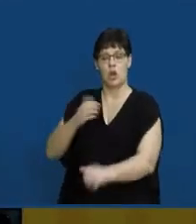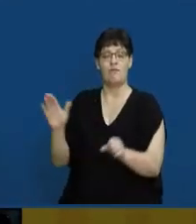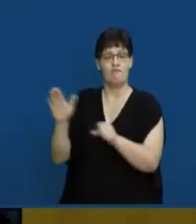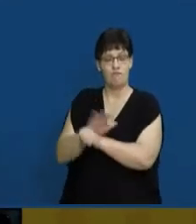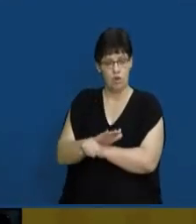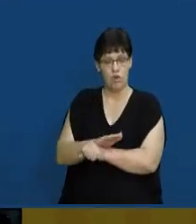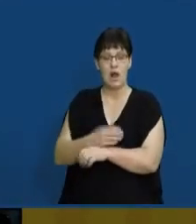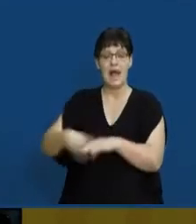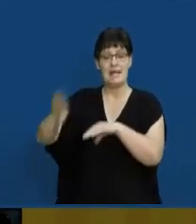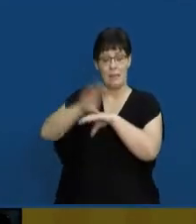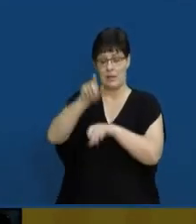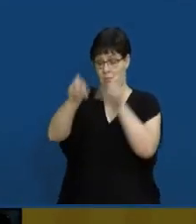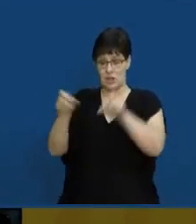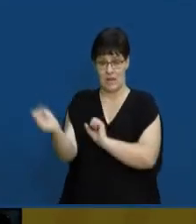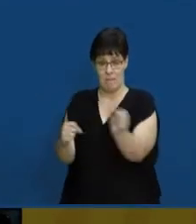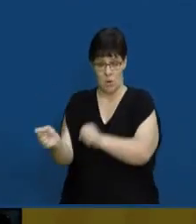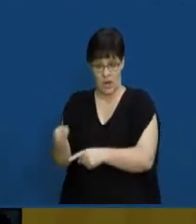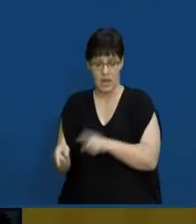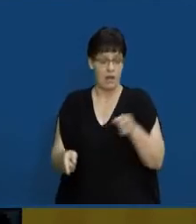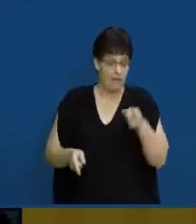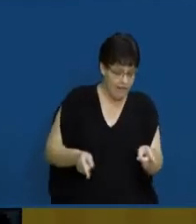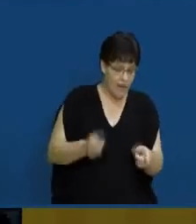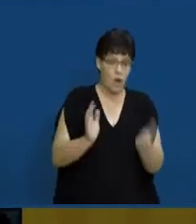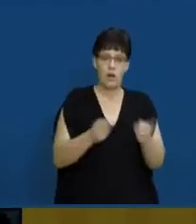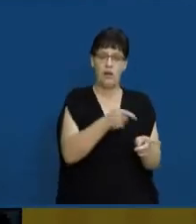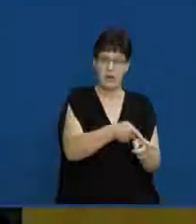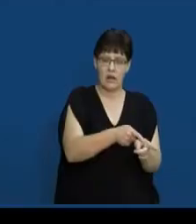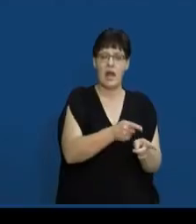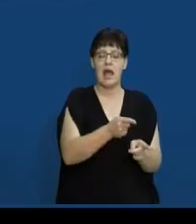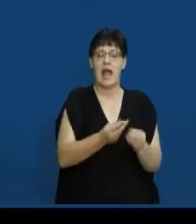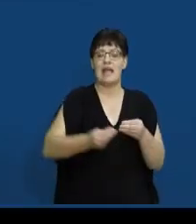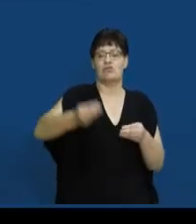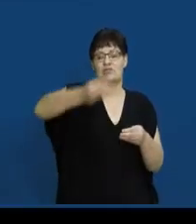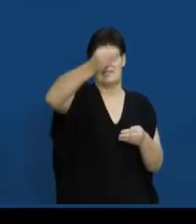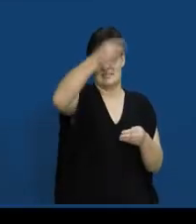capital employed, you're going to compare with your interest rate.